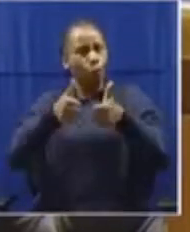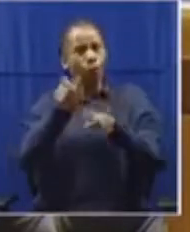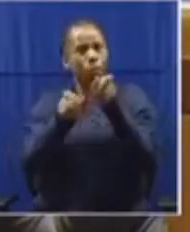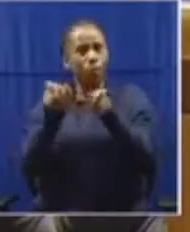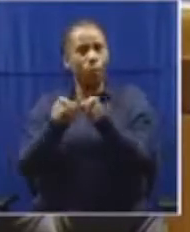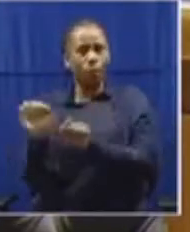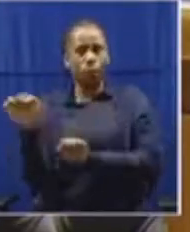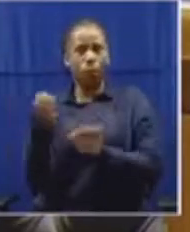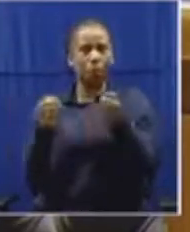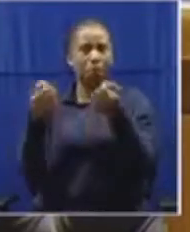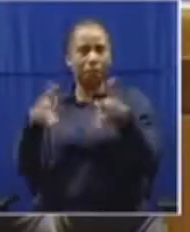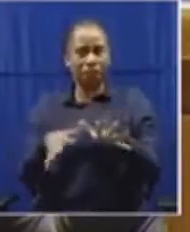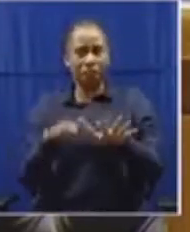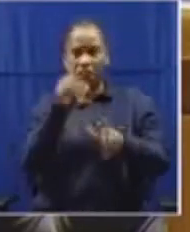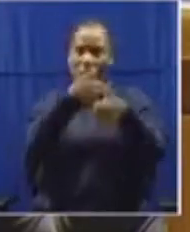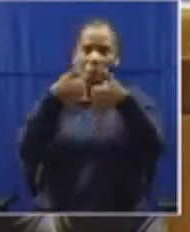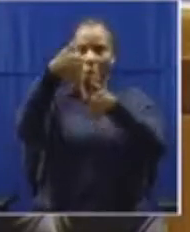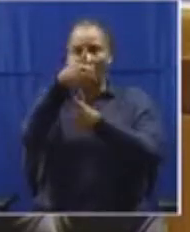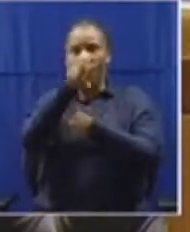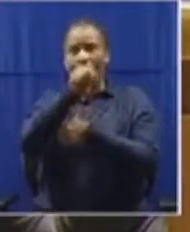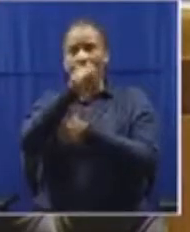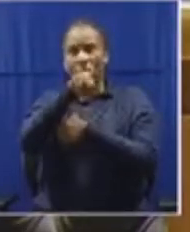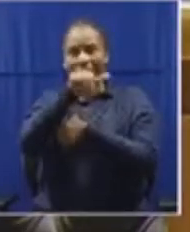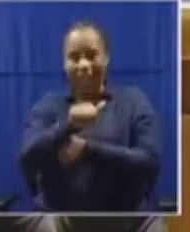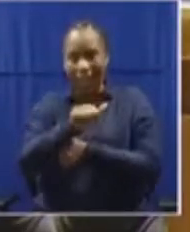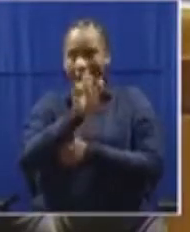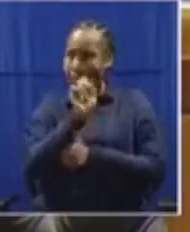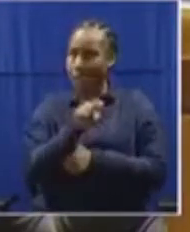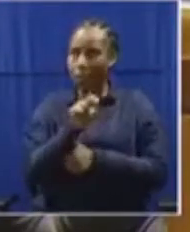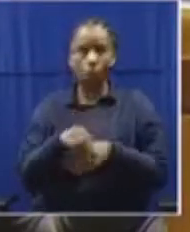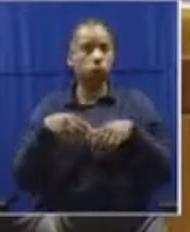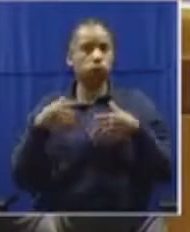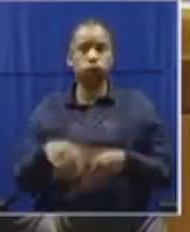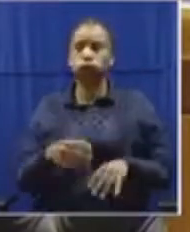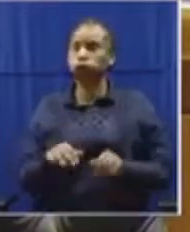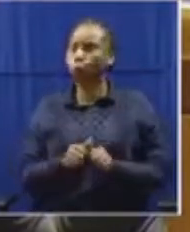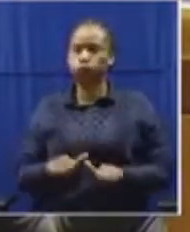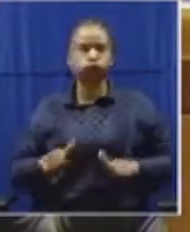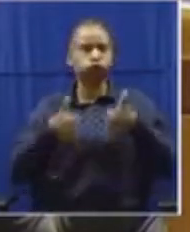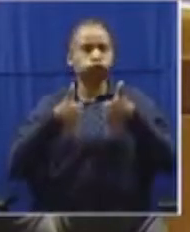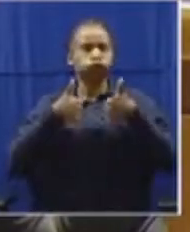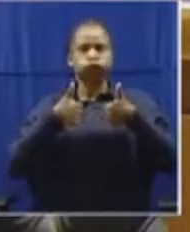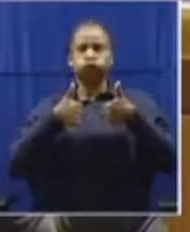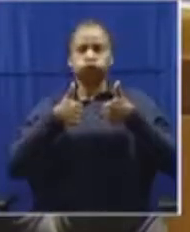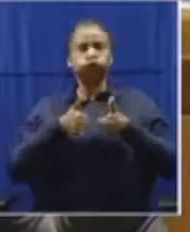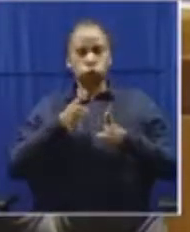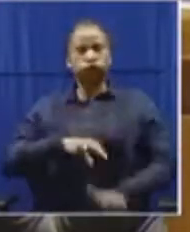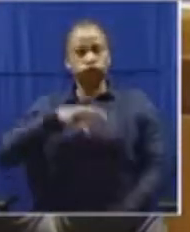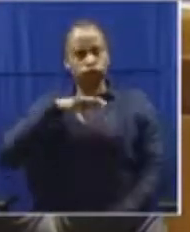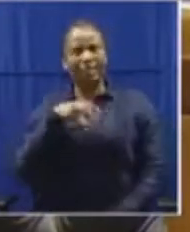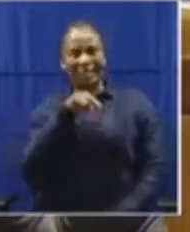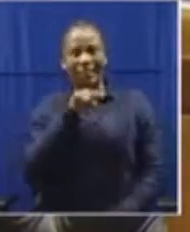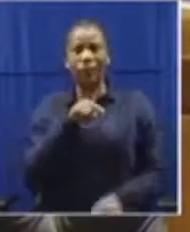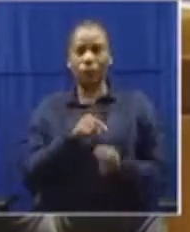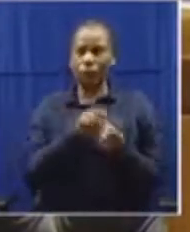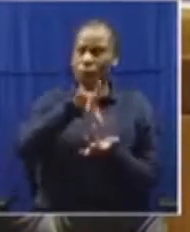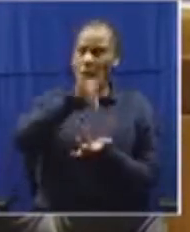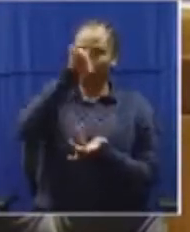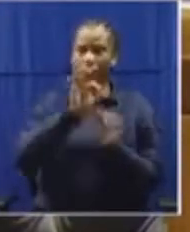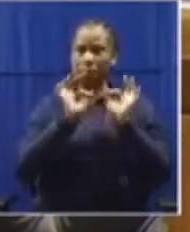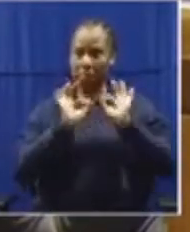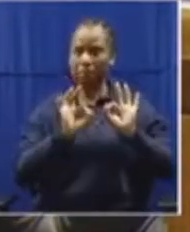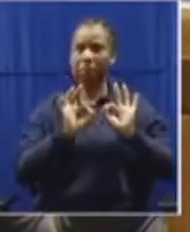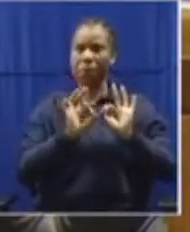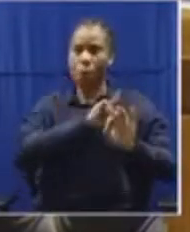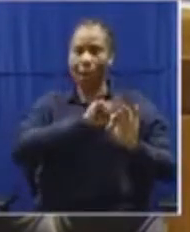of the National Prosecuting Authority is very capable in her job. She was carefully selected, and she will act together